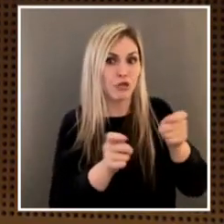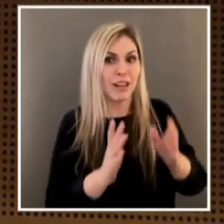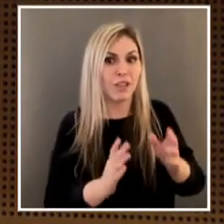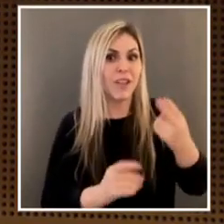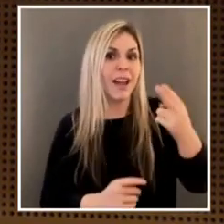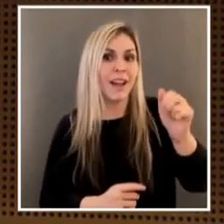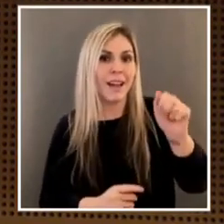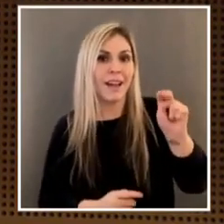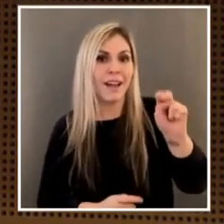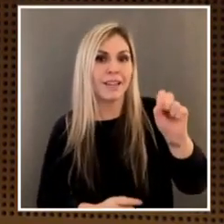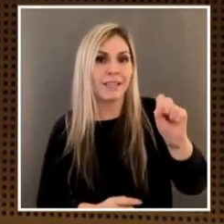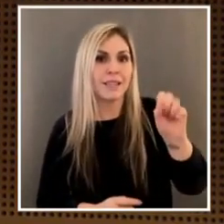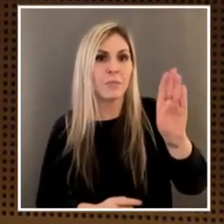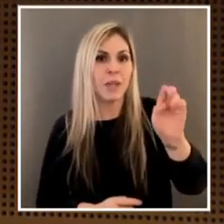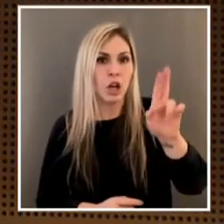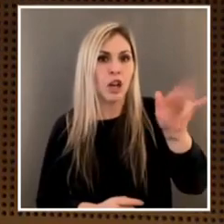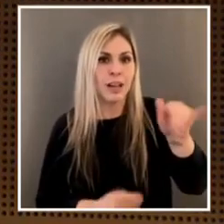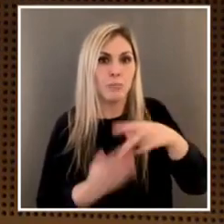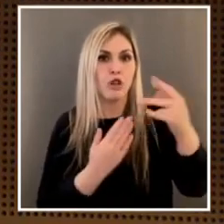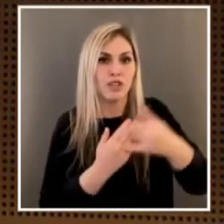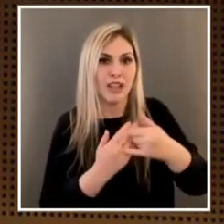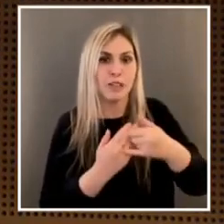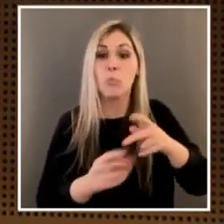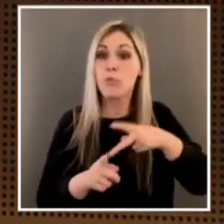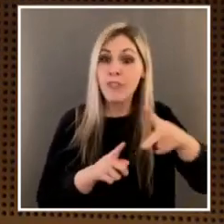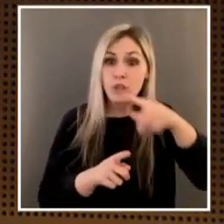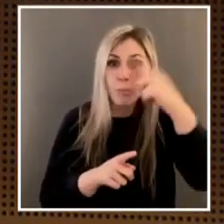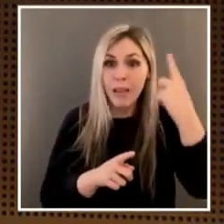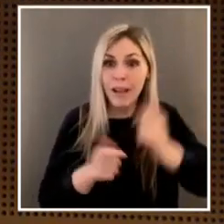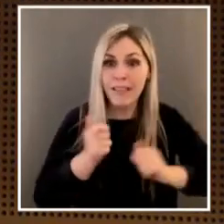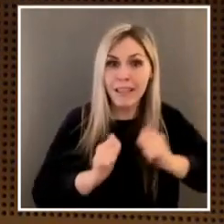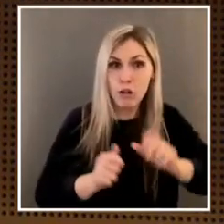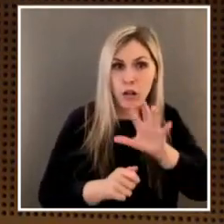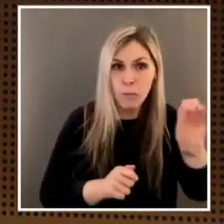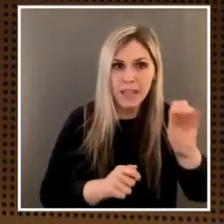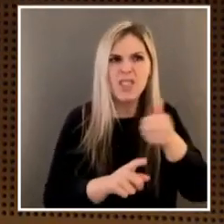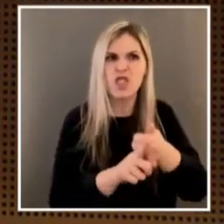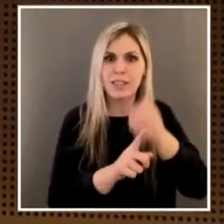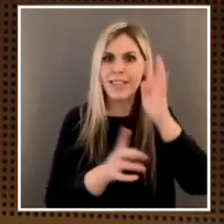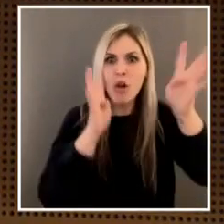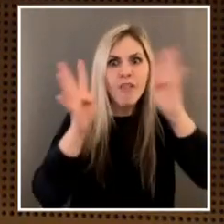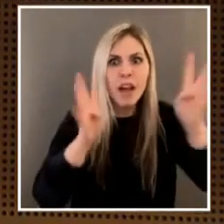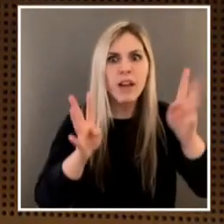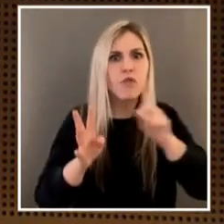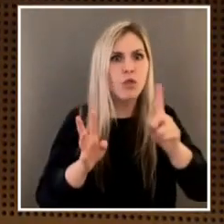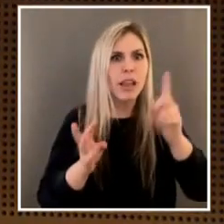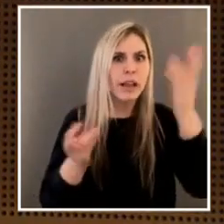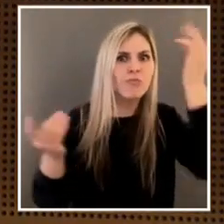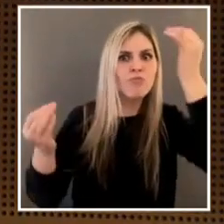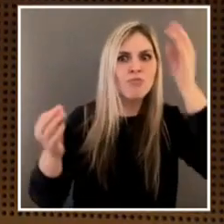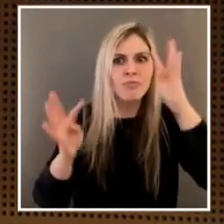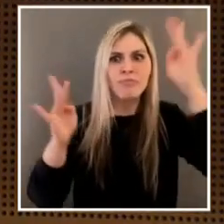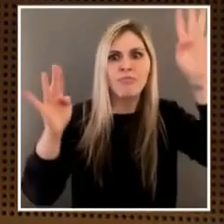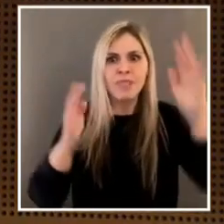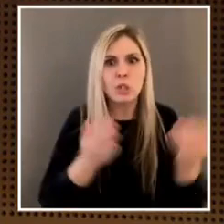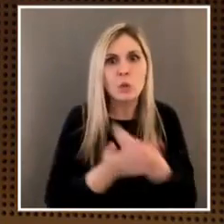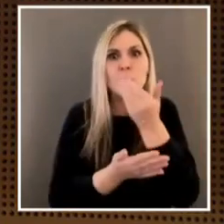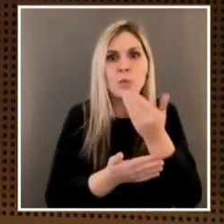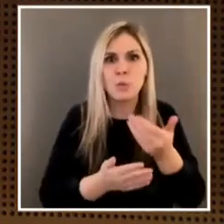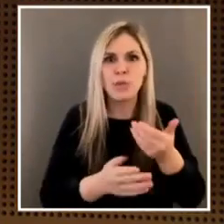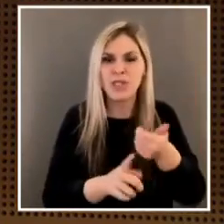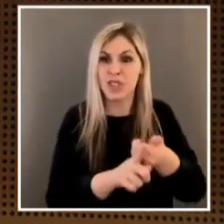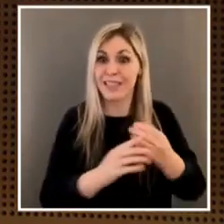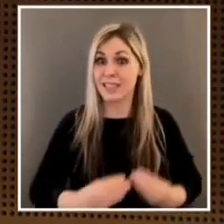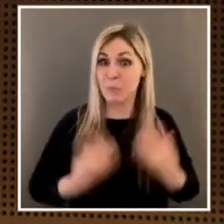a professional black theater company. She's innovative, she's creative, she's inspiring,